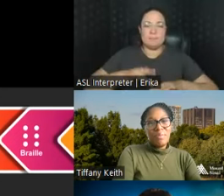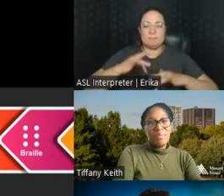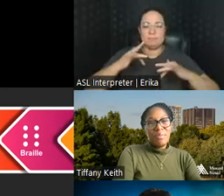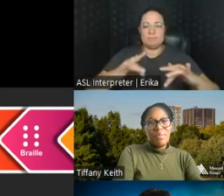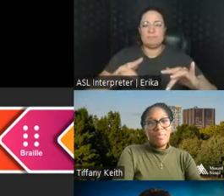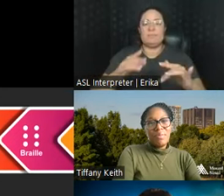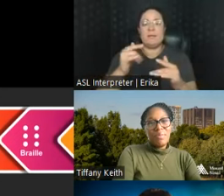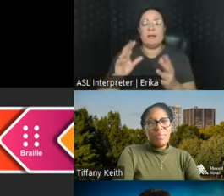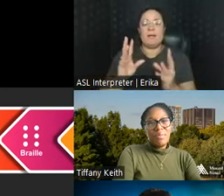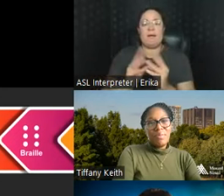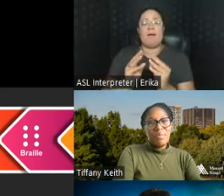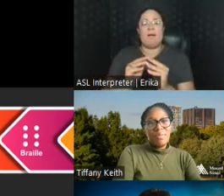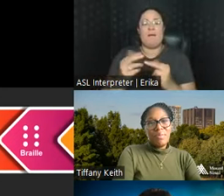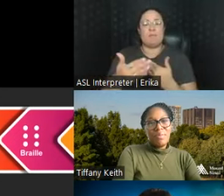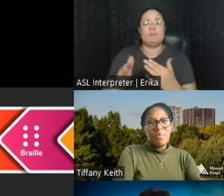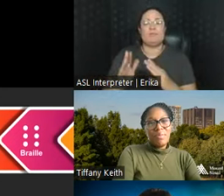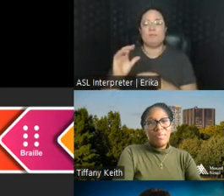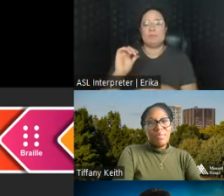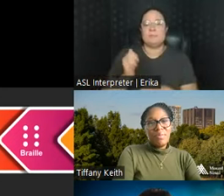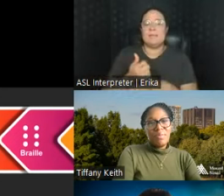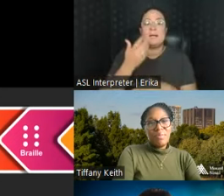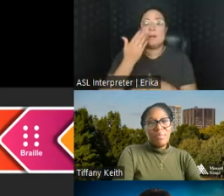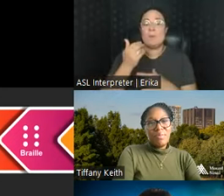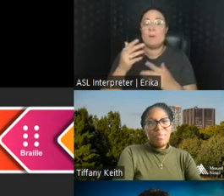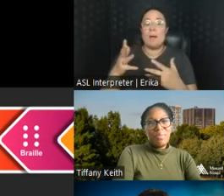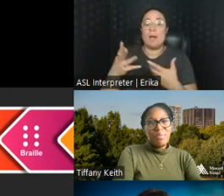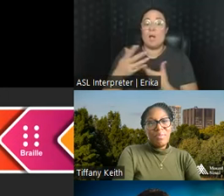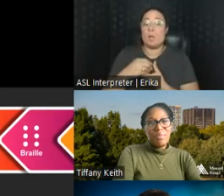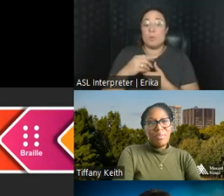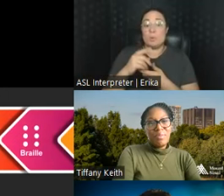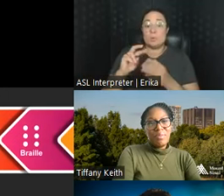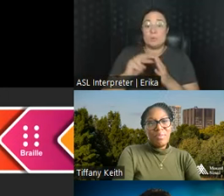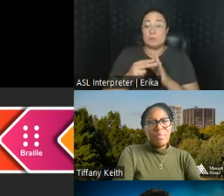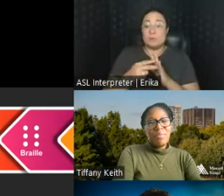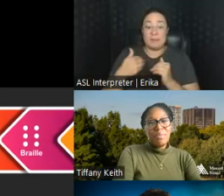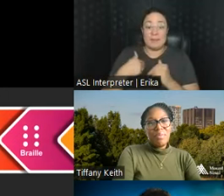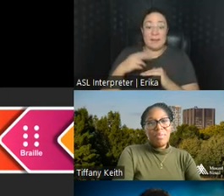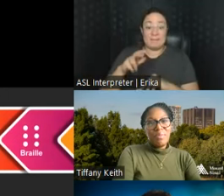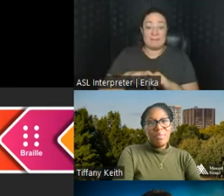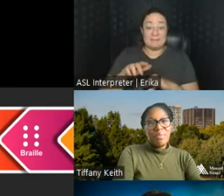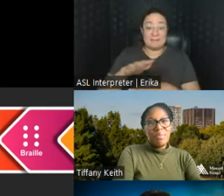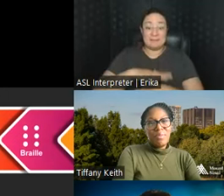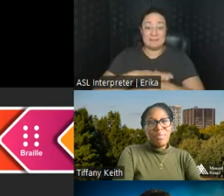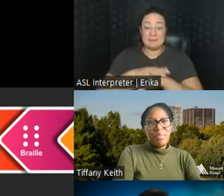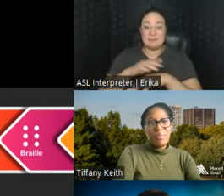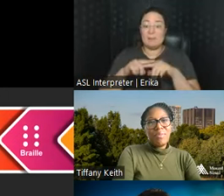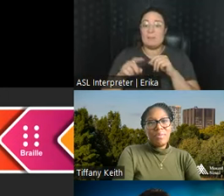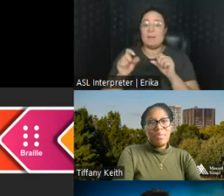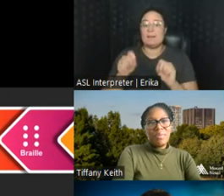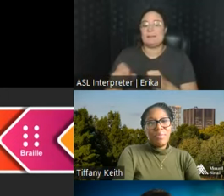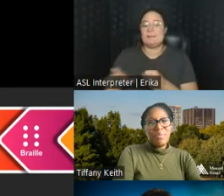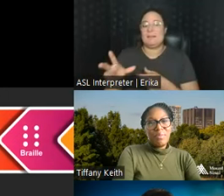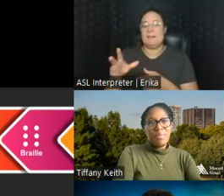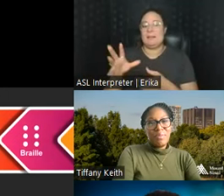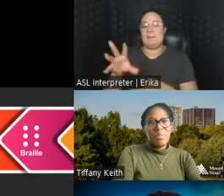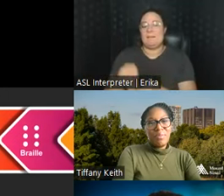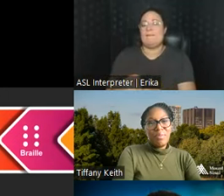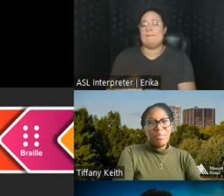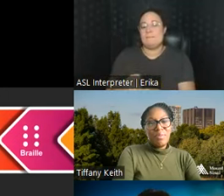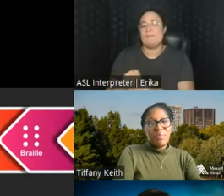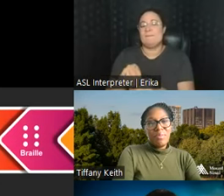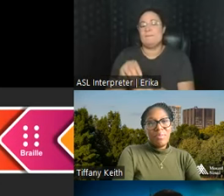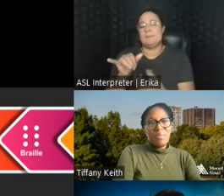setting. Because again, you know, inclusion is not just about having a seat at the table, but being able to participate. That's what we mean by